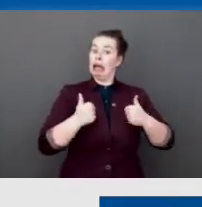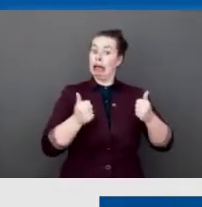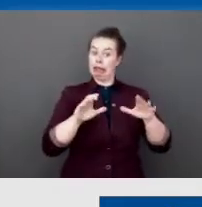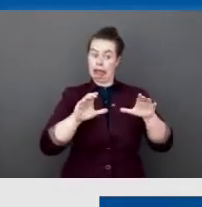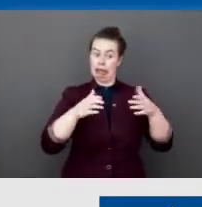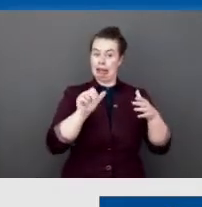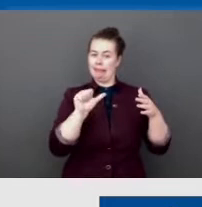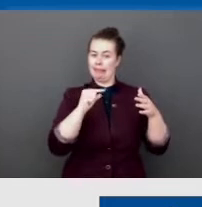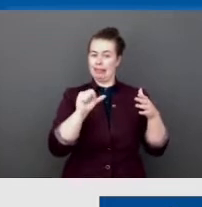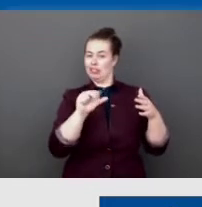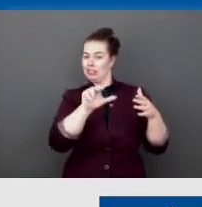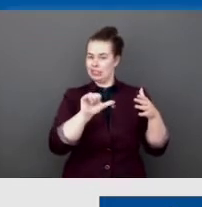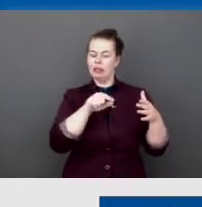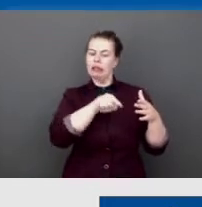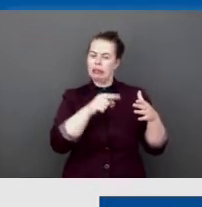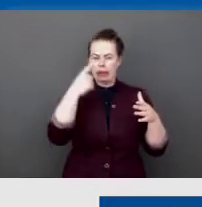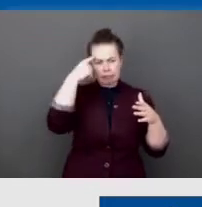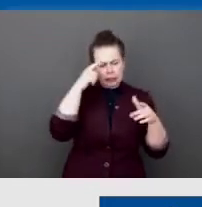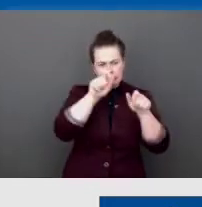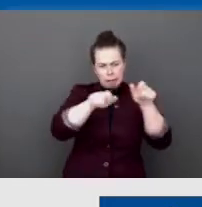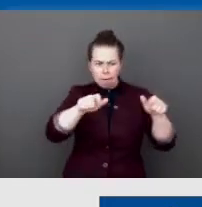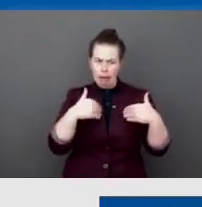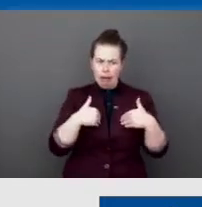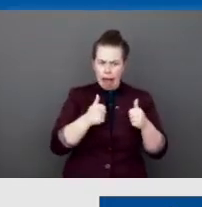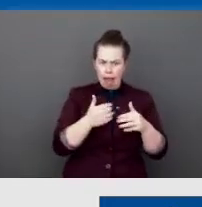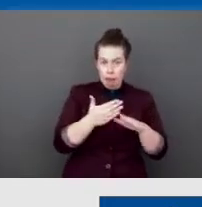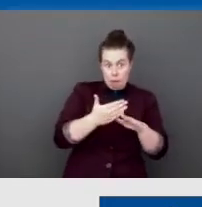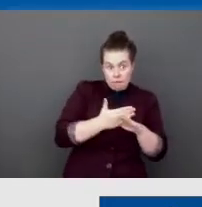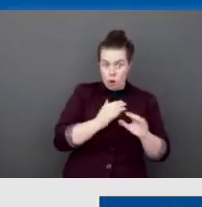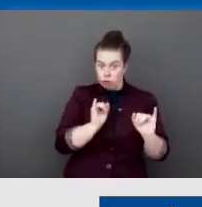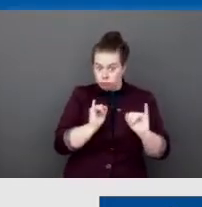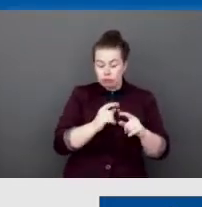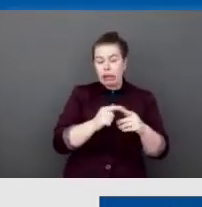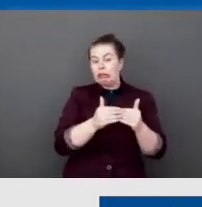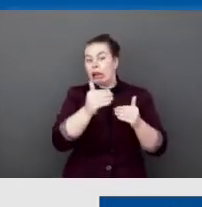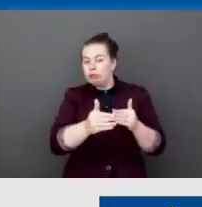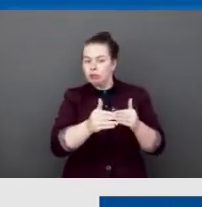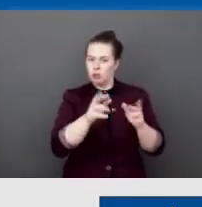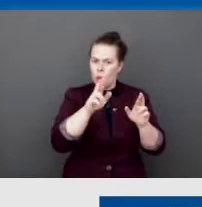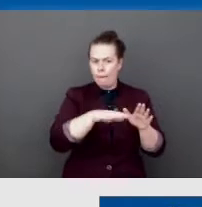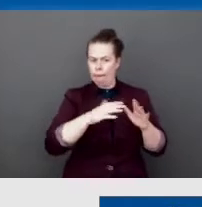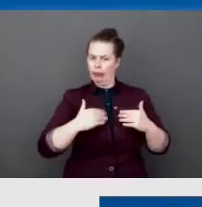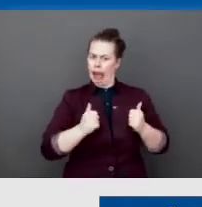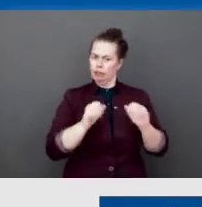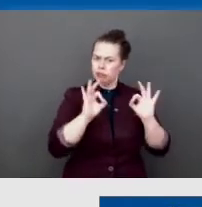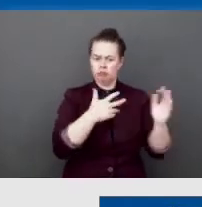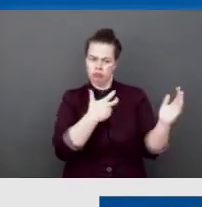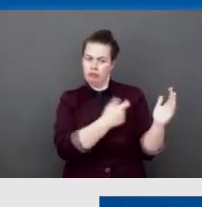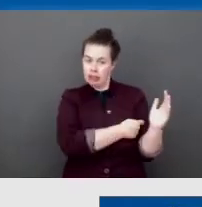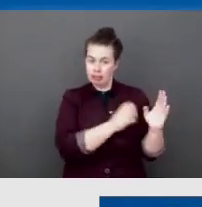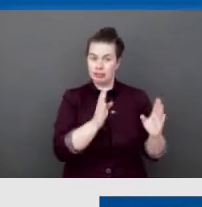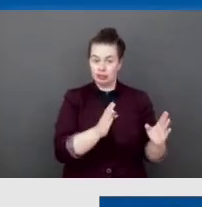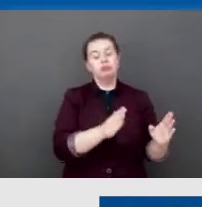Health Agency, which is devoted to health prevention and promotion, including vaccination and health screening, and the Regulatory Quality Improvement Agency,